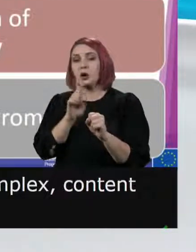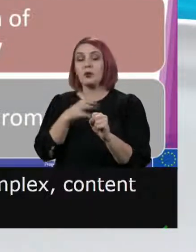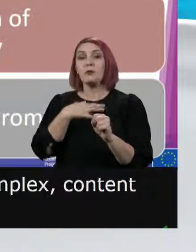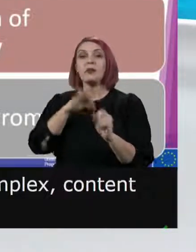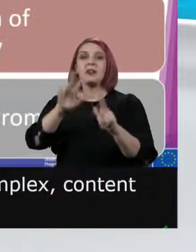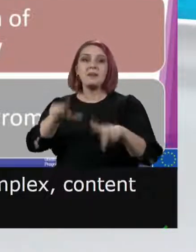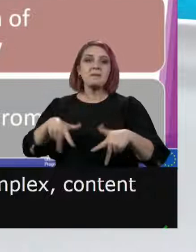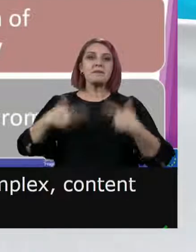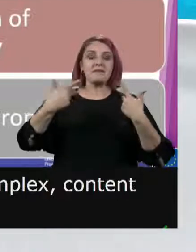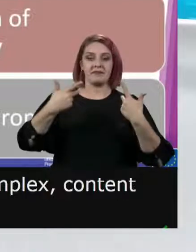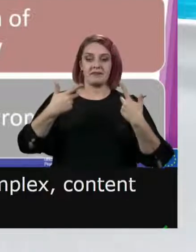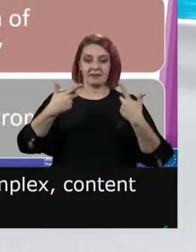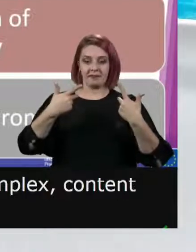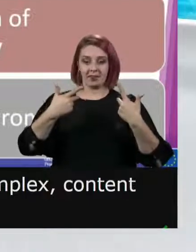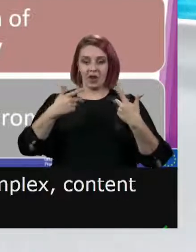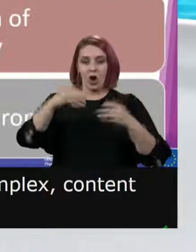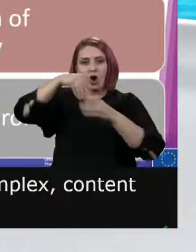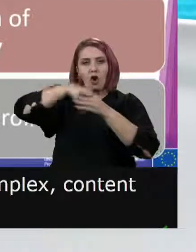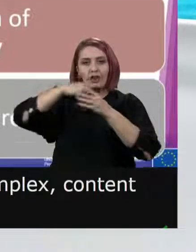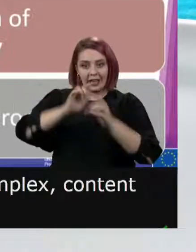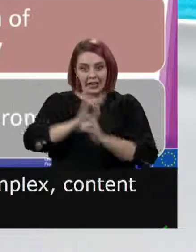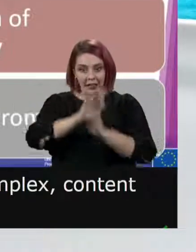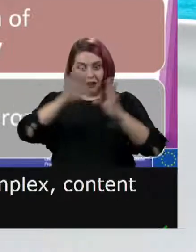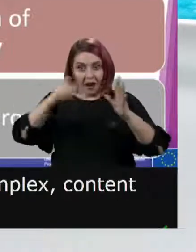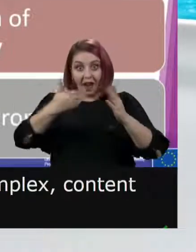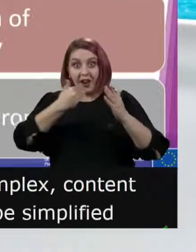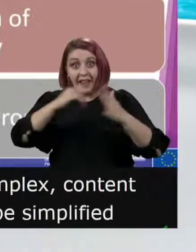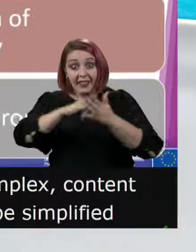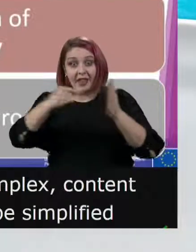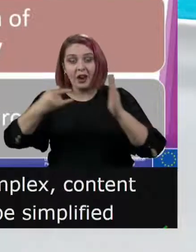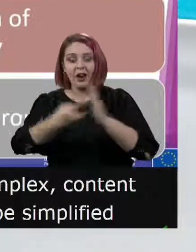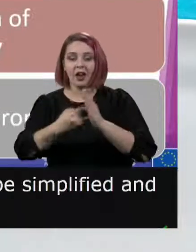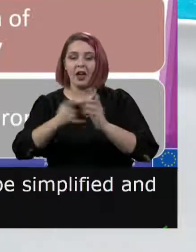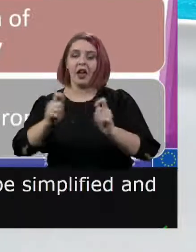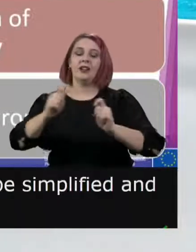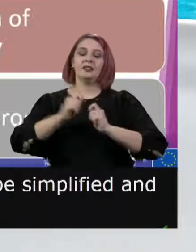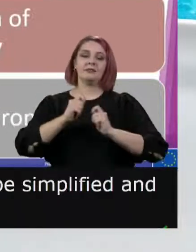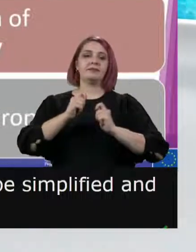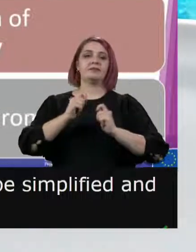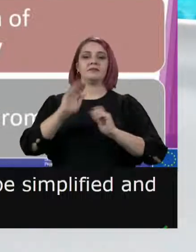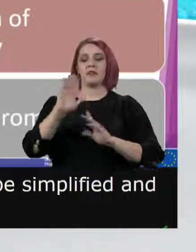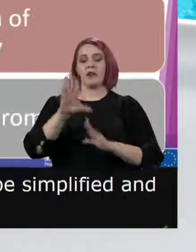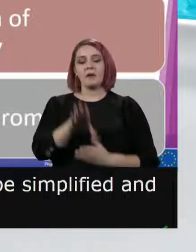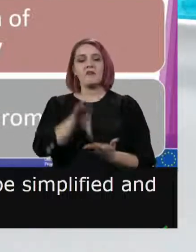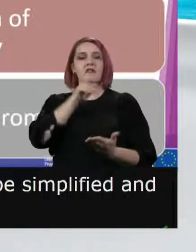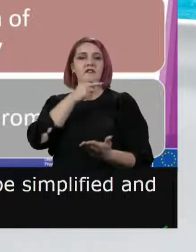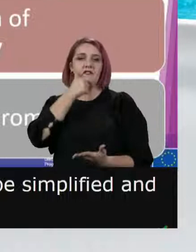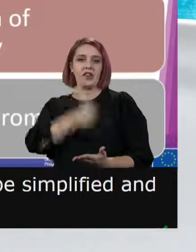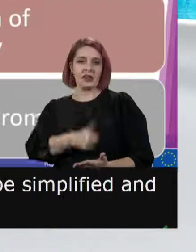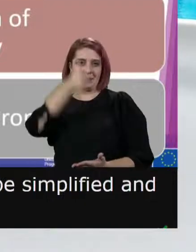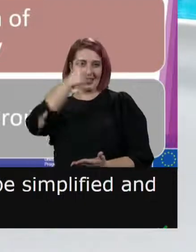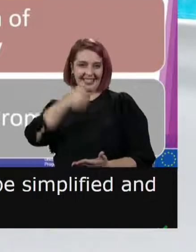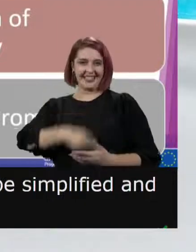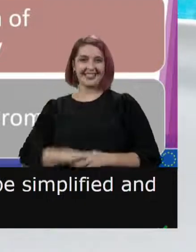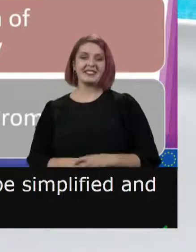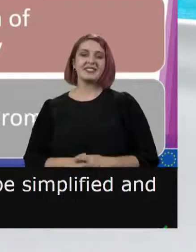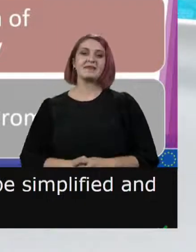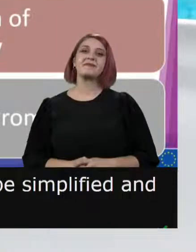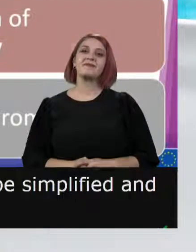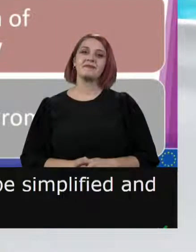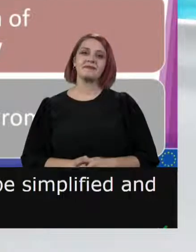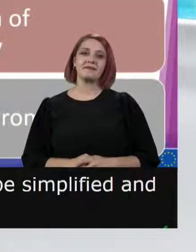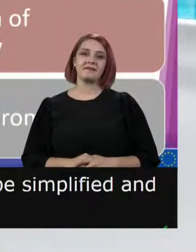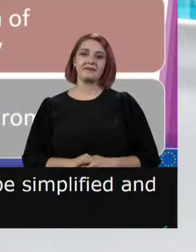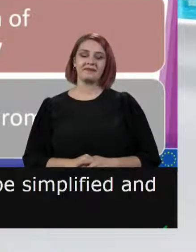information to be simplified and presented in a way that was easier to understand. And of course, artificial